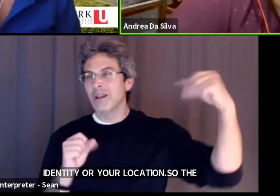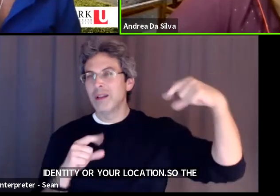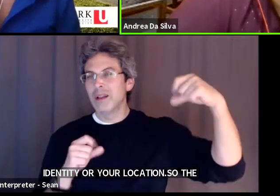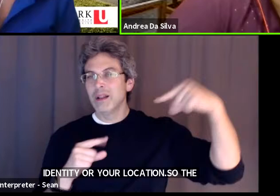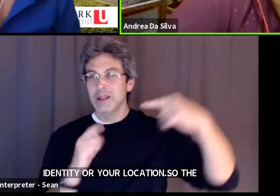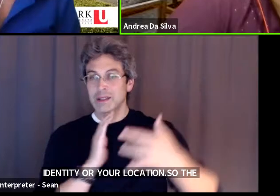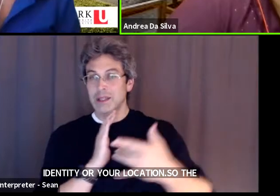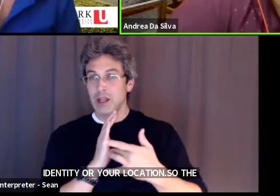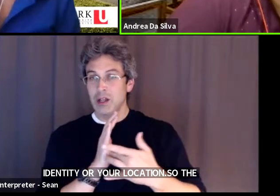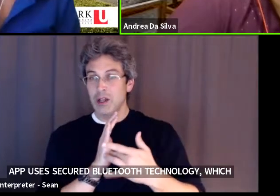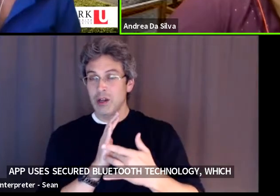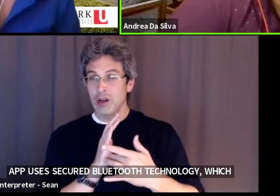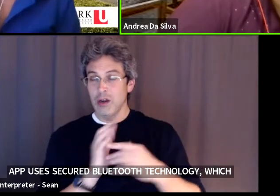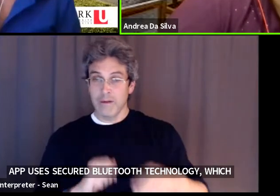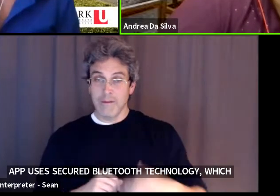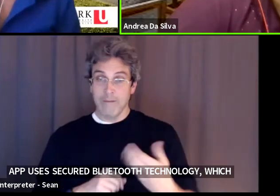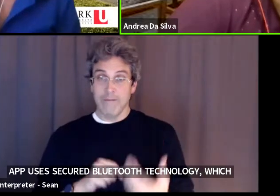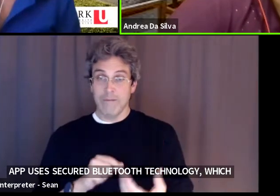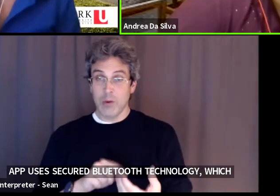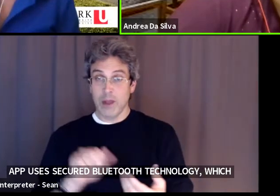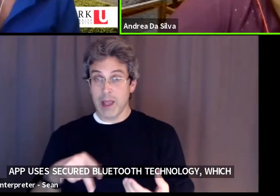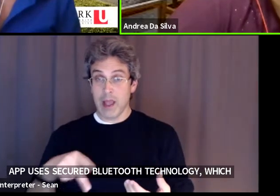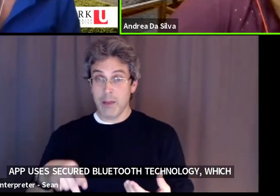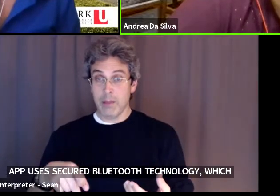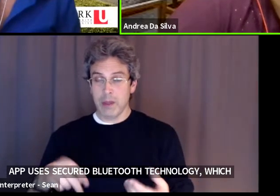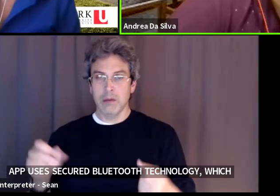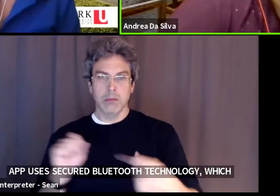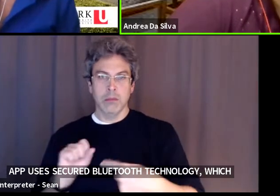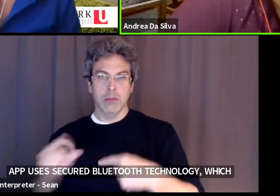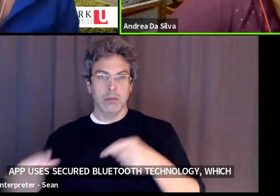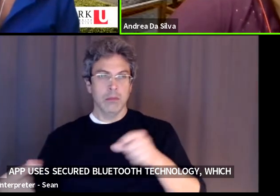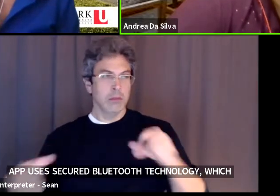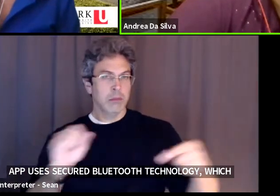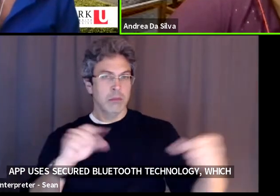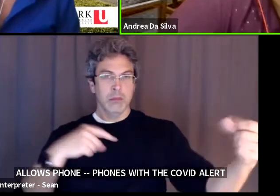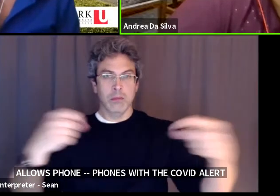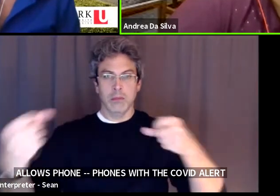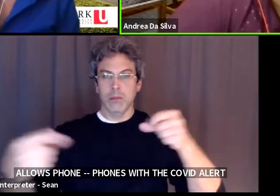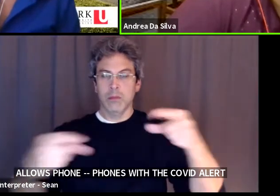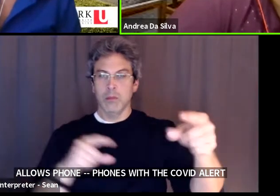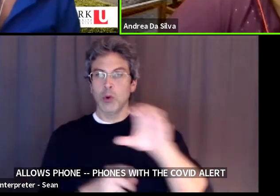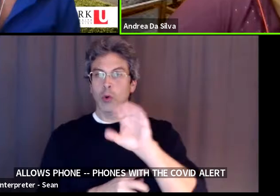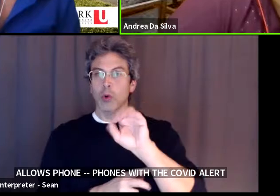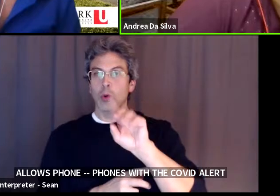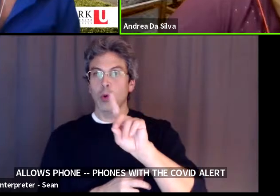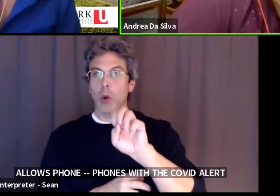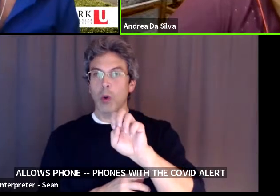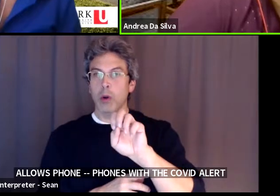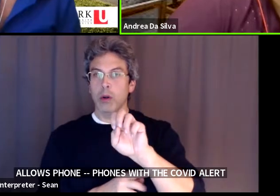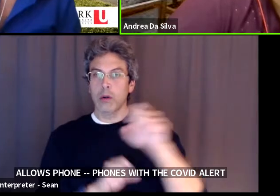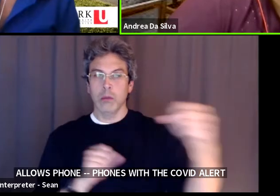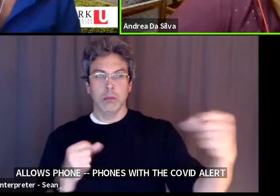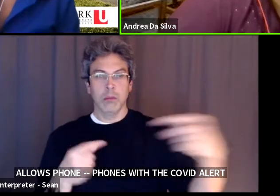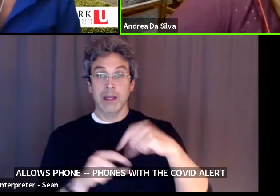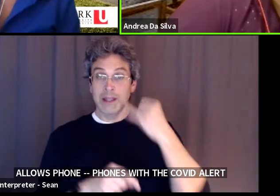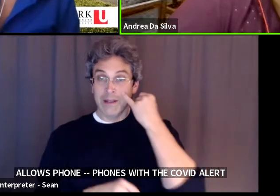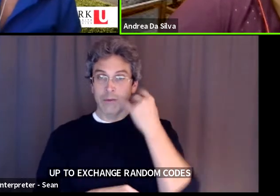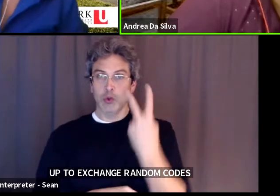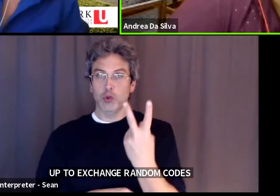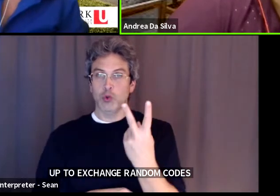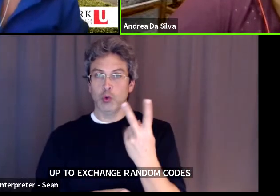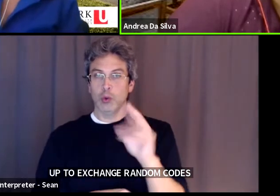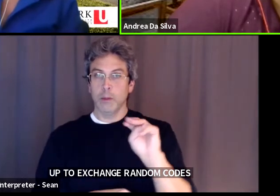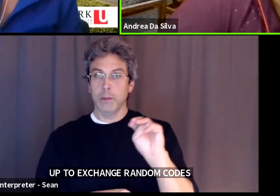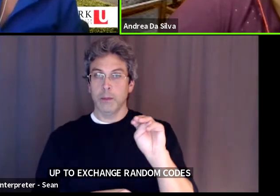the COVID Alert app to exchange random codes when they are within 2 meters of